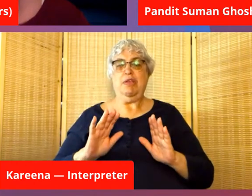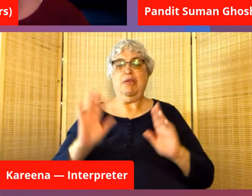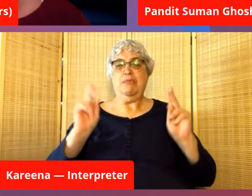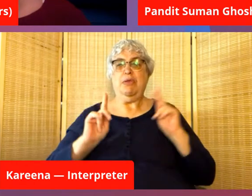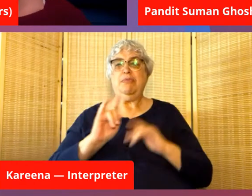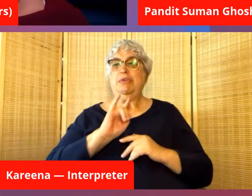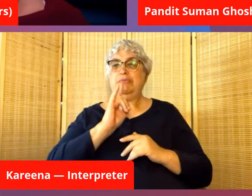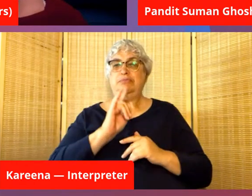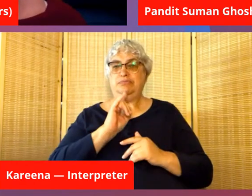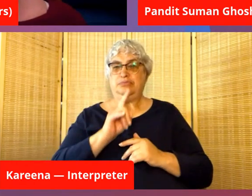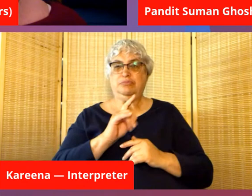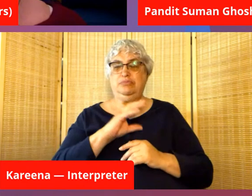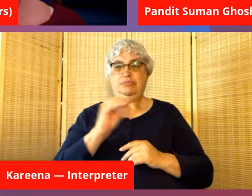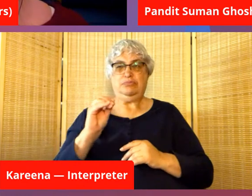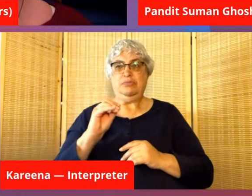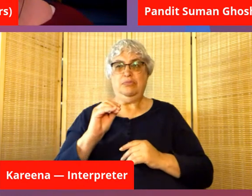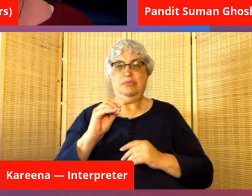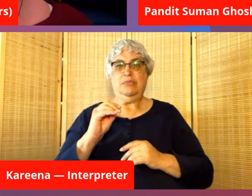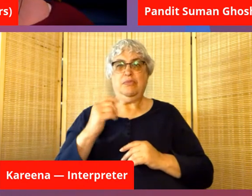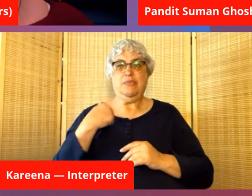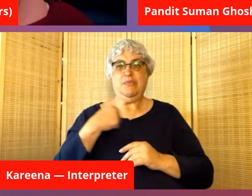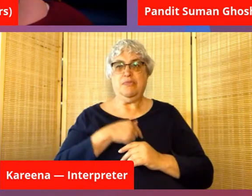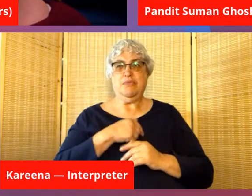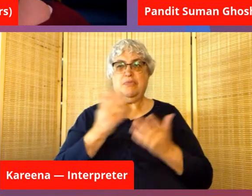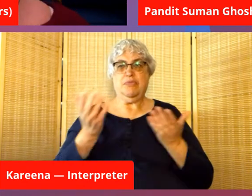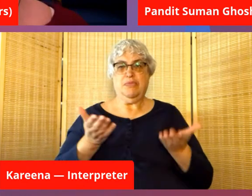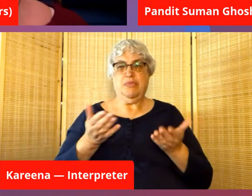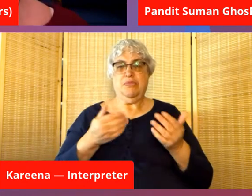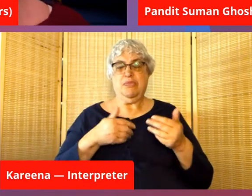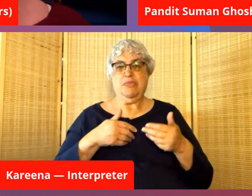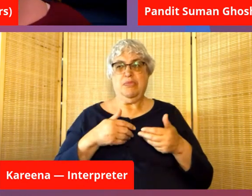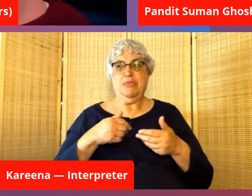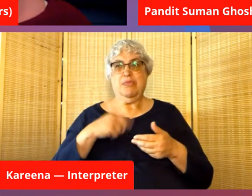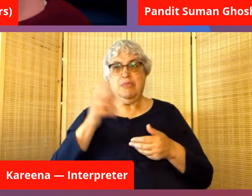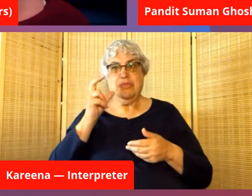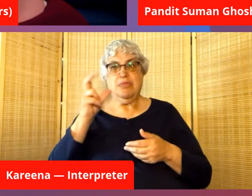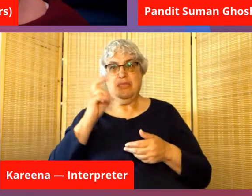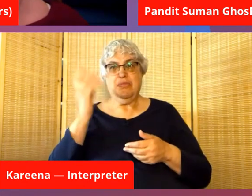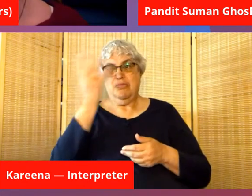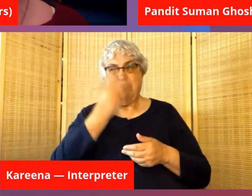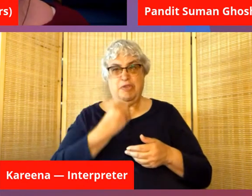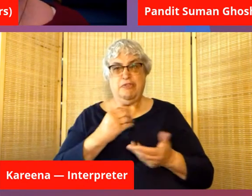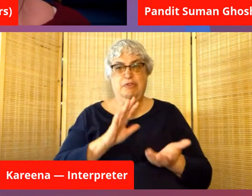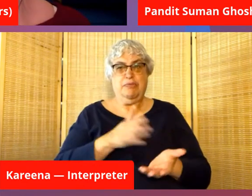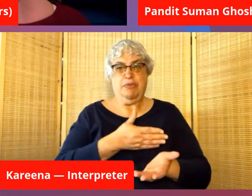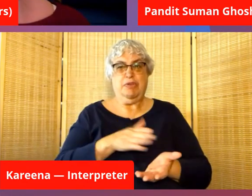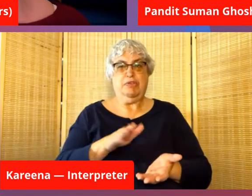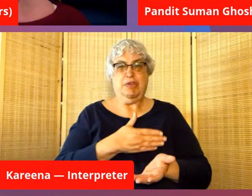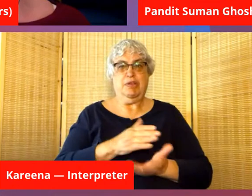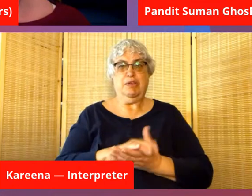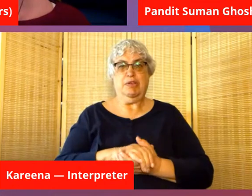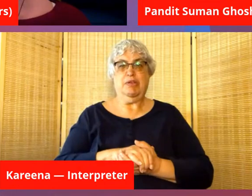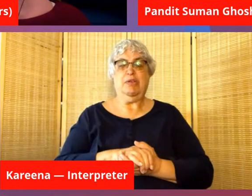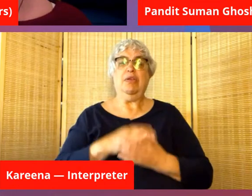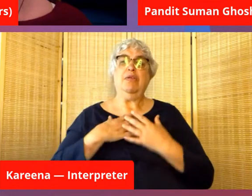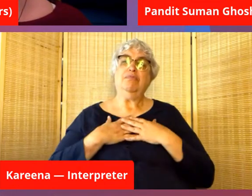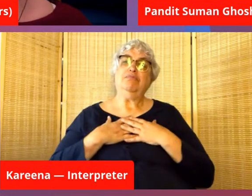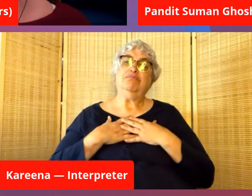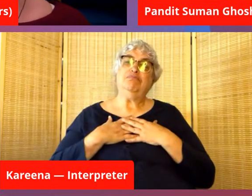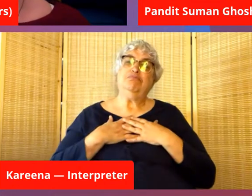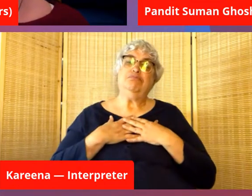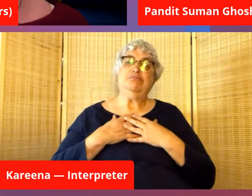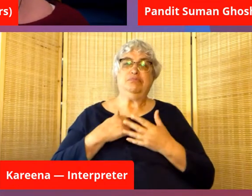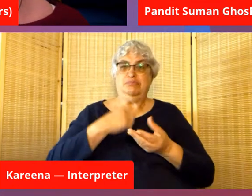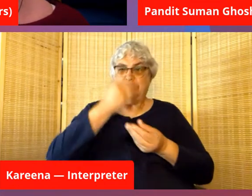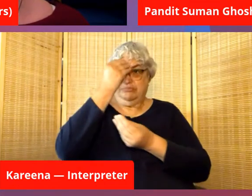people, and we are really carried away by the music which we have heard so far. Isn't so it? Oh, well, I have